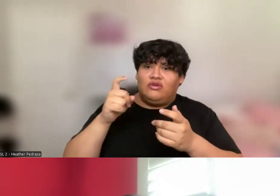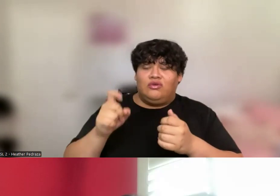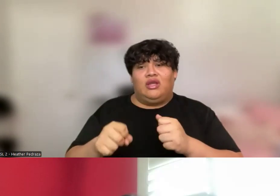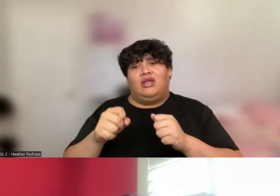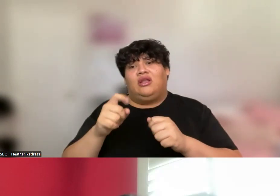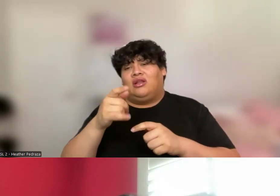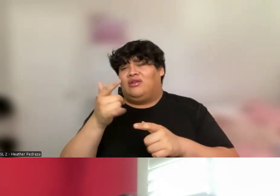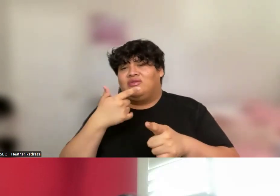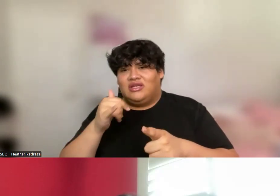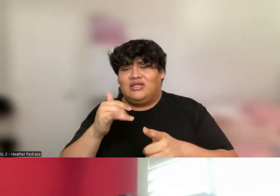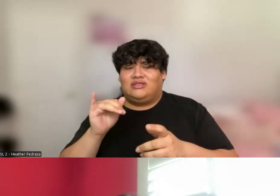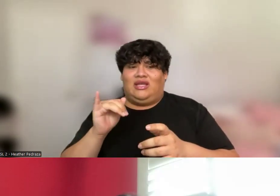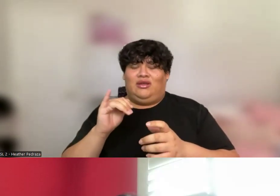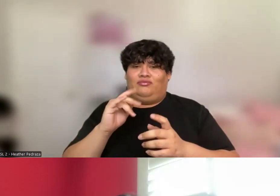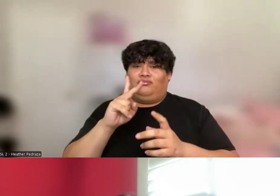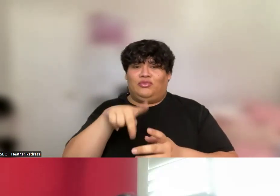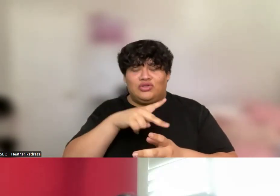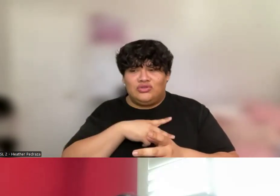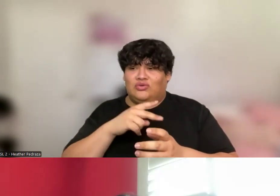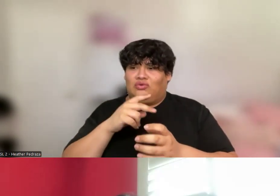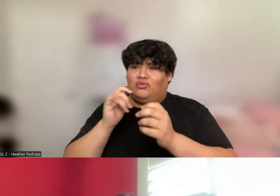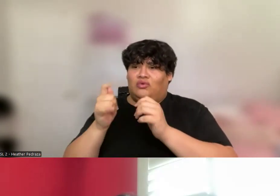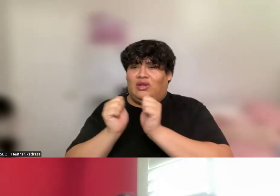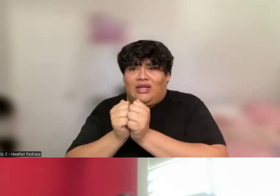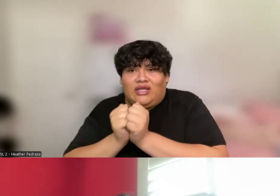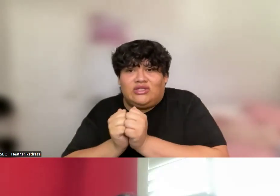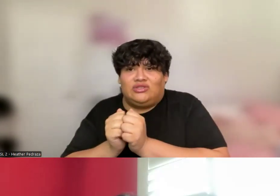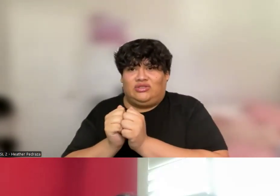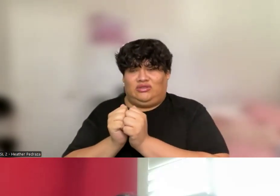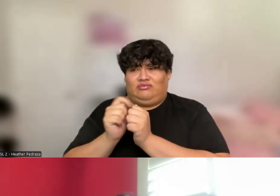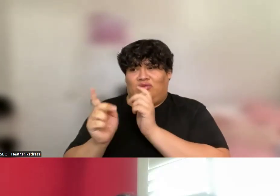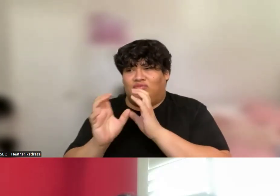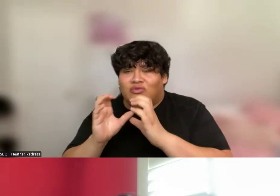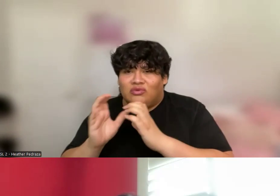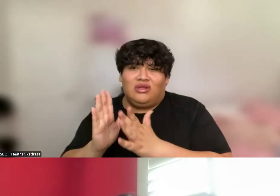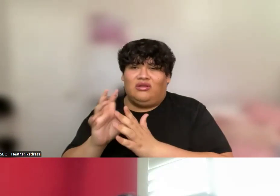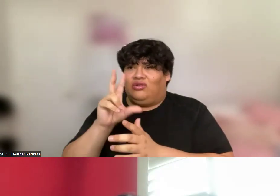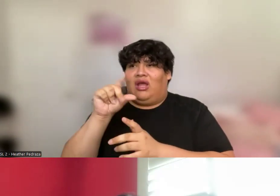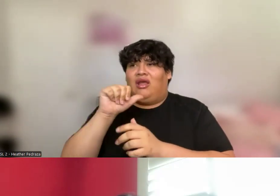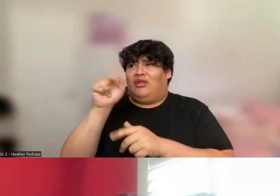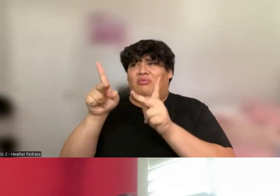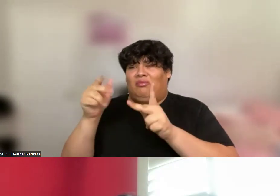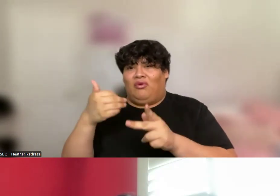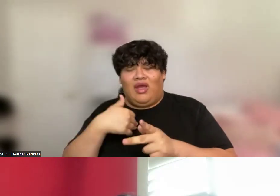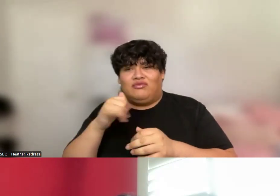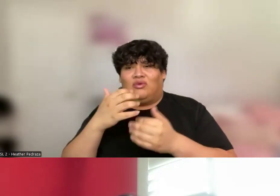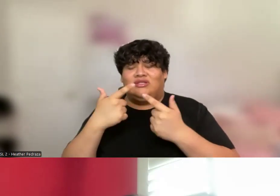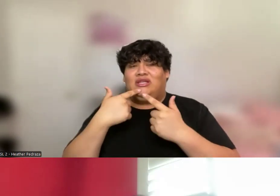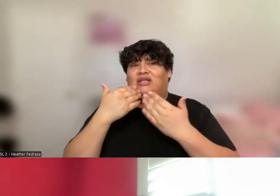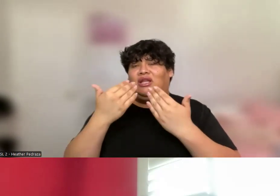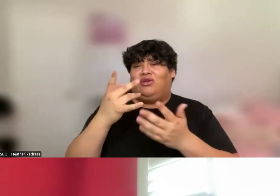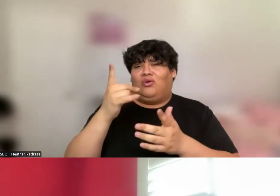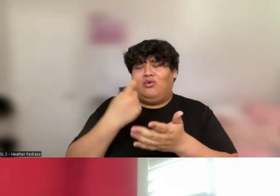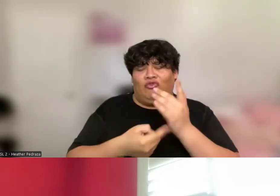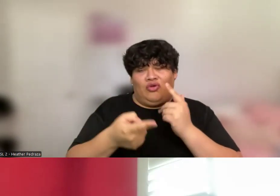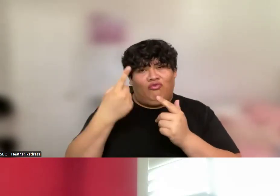it is a interpersonal relationship that these people have with people who may have nobody. So I want to thank you for what you're doing, and it's an